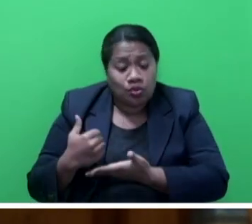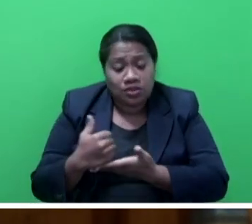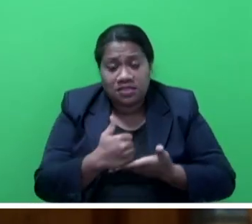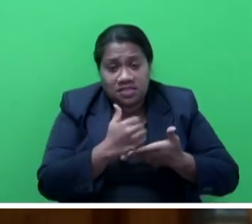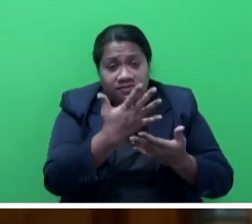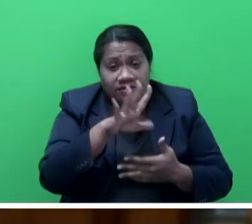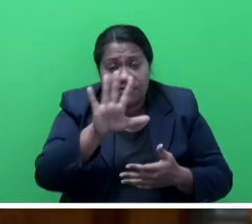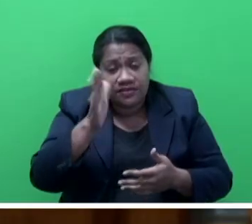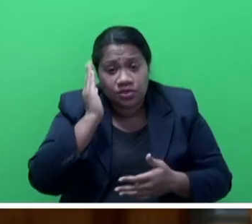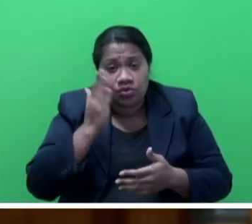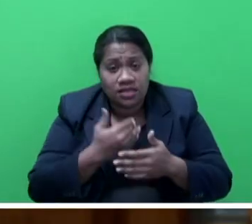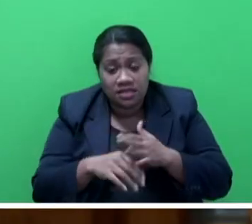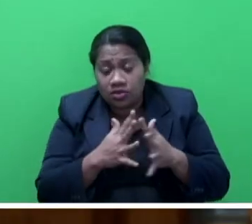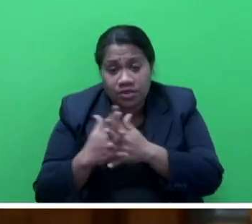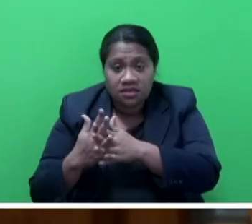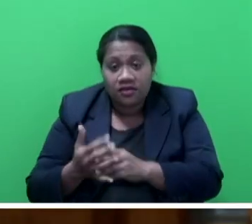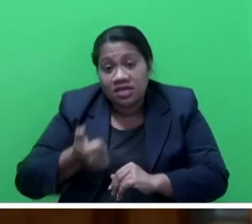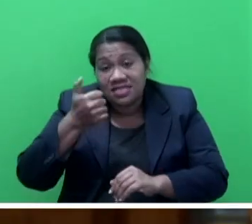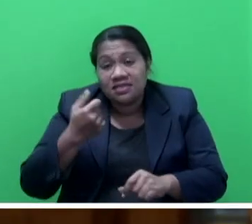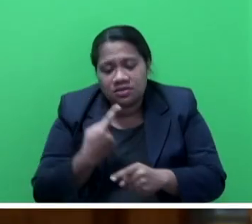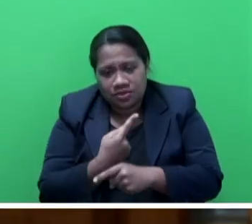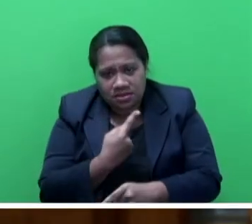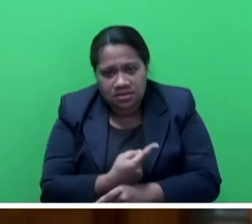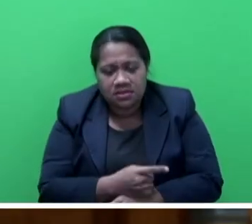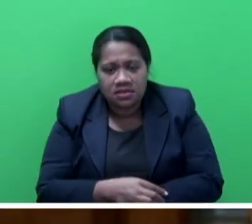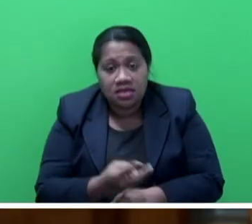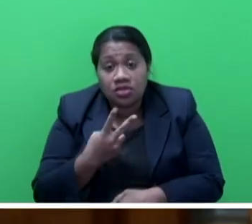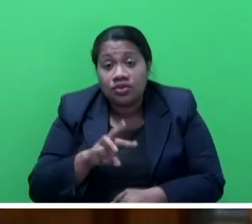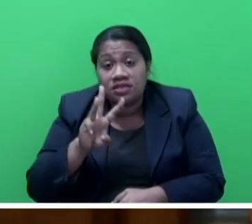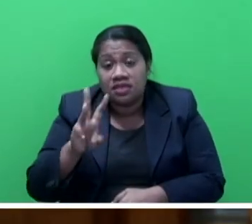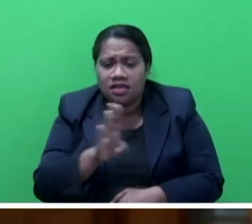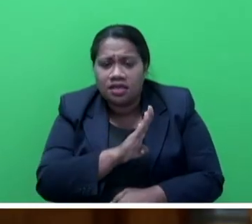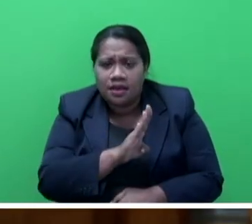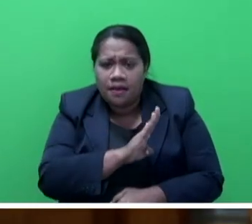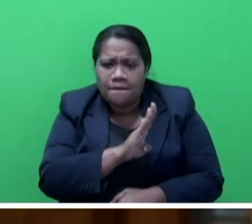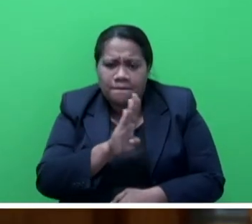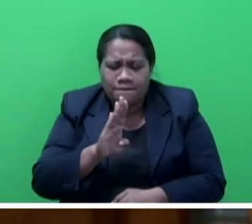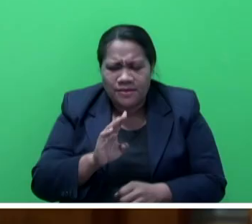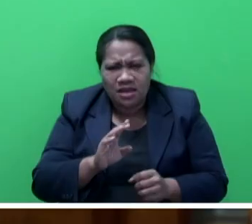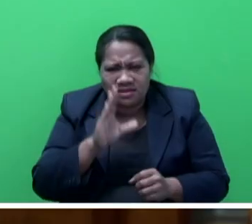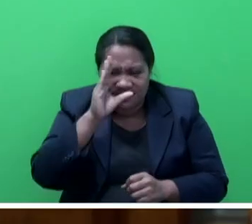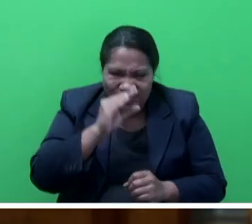Division for a 6-week school feeding program, and 23 boarding schools in the Northern Division, as well as